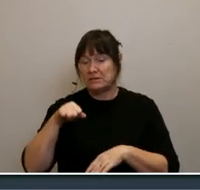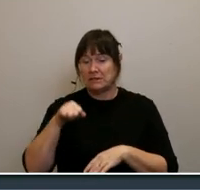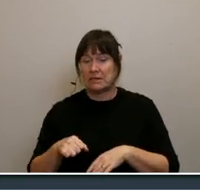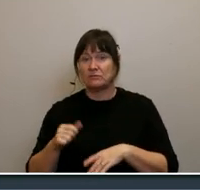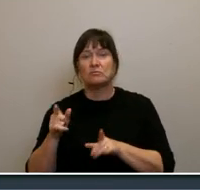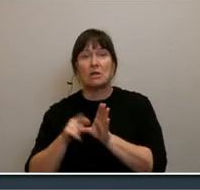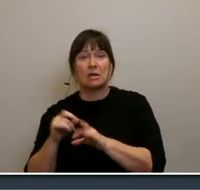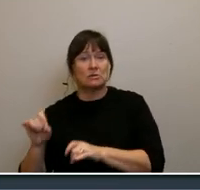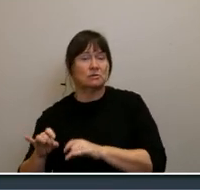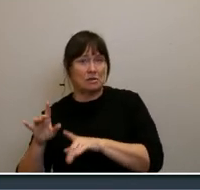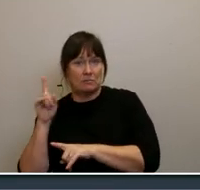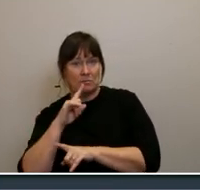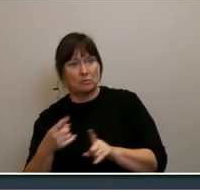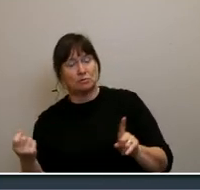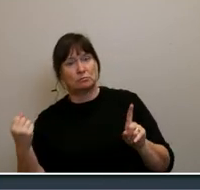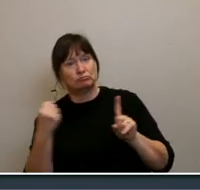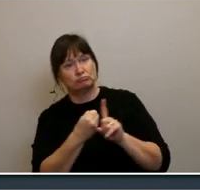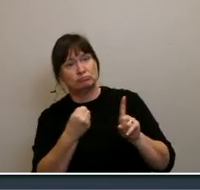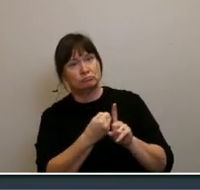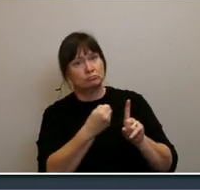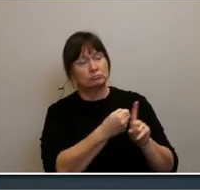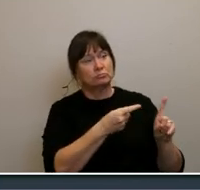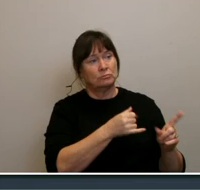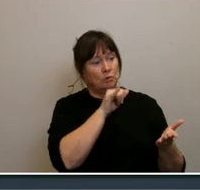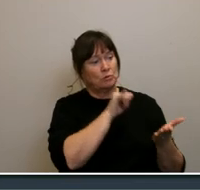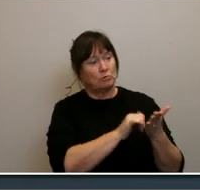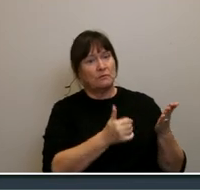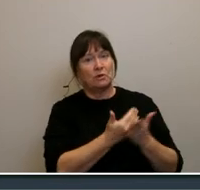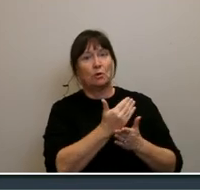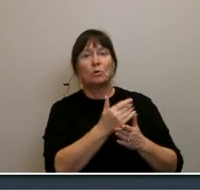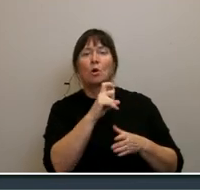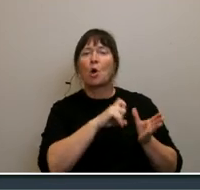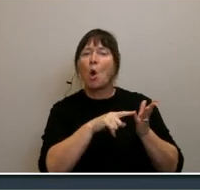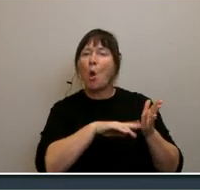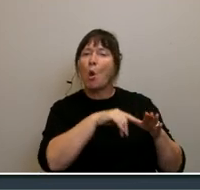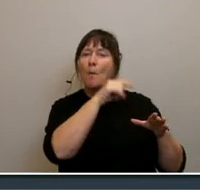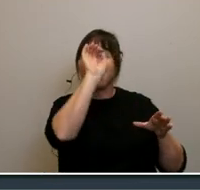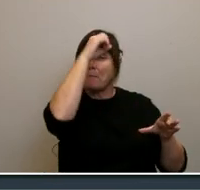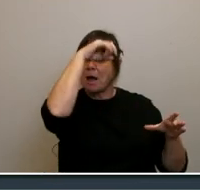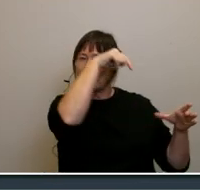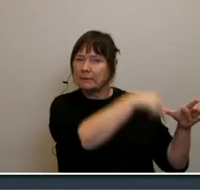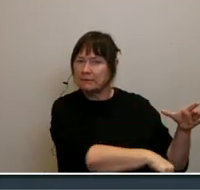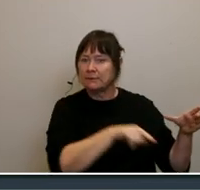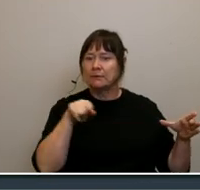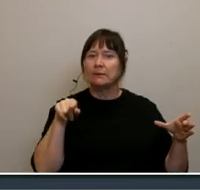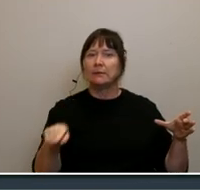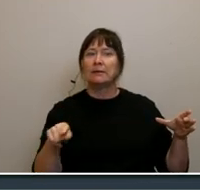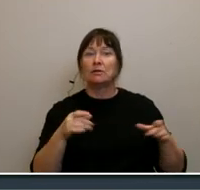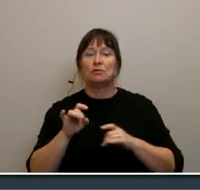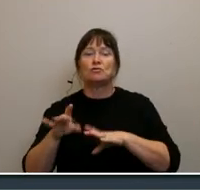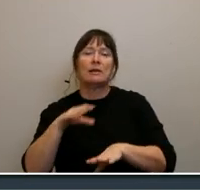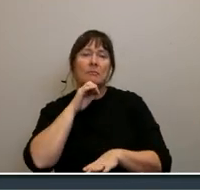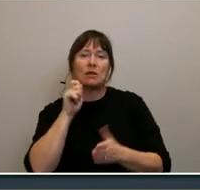a proposal by the Australian Minister for the Environment to approve a new coal mine, Justice Mordecai Bromberg wrote the